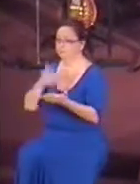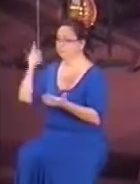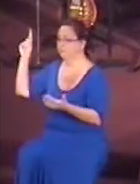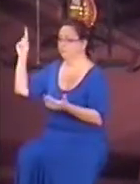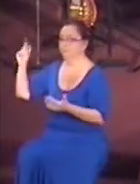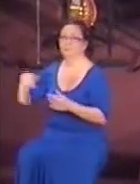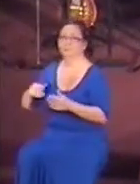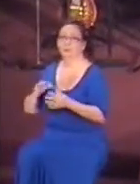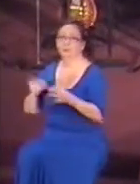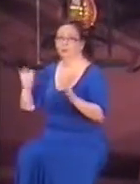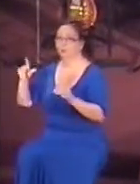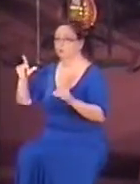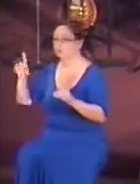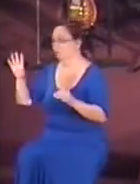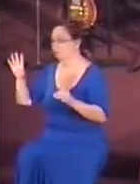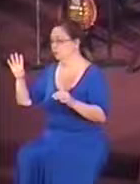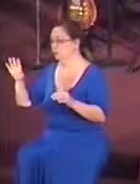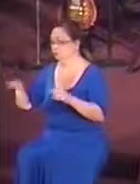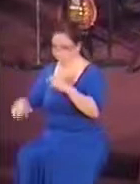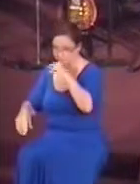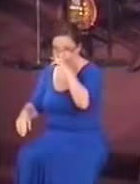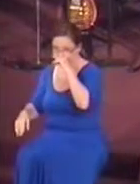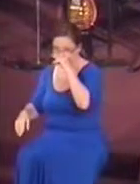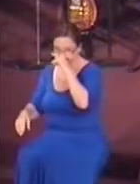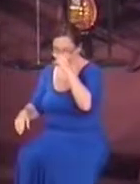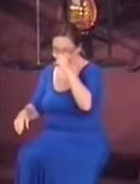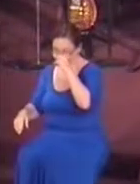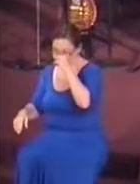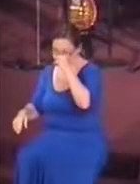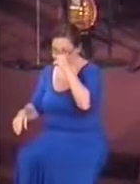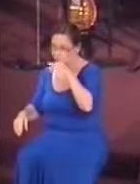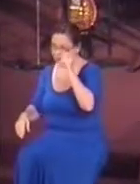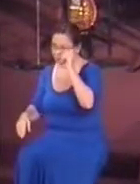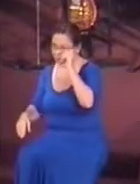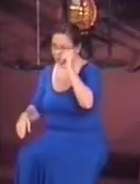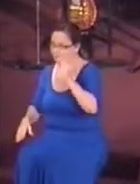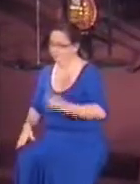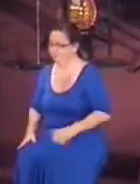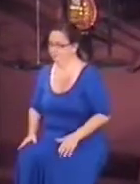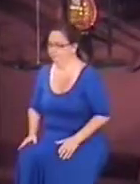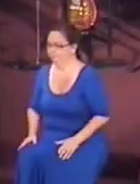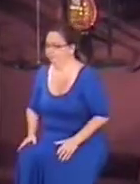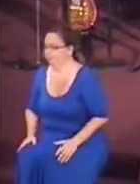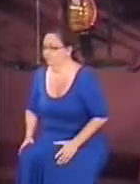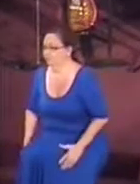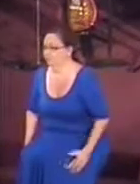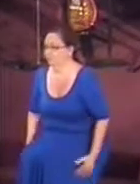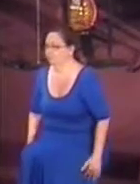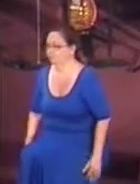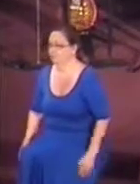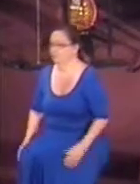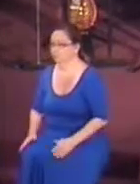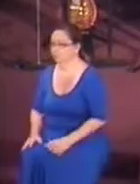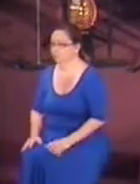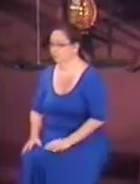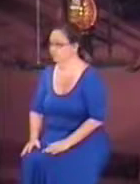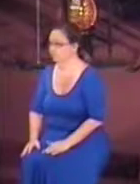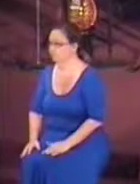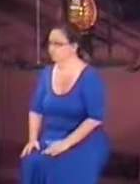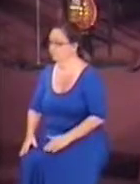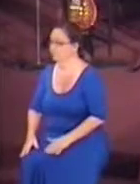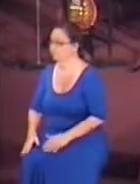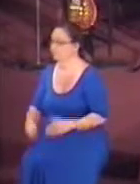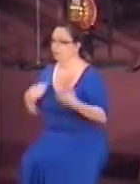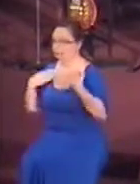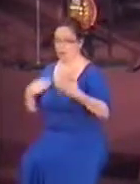starting in verse 24, Jesus had been crucified, and he had been buried in a tomb for 3 days. His body was wrapped. All